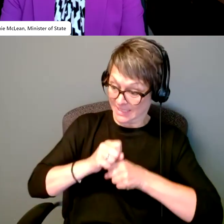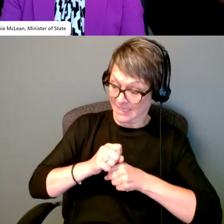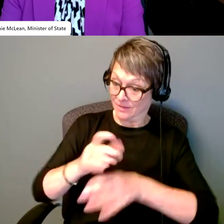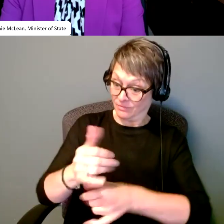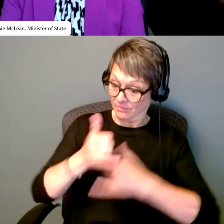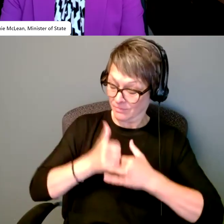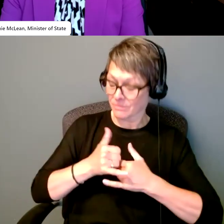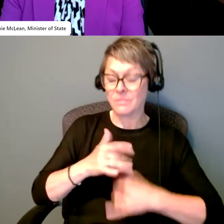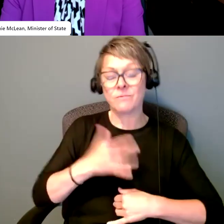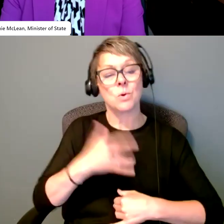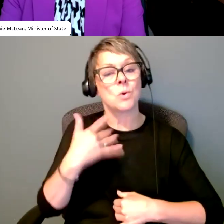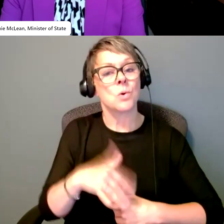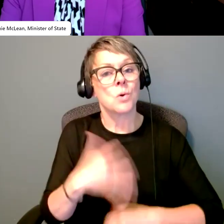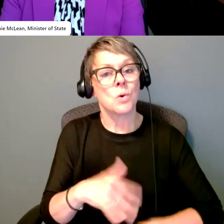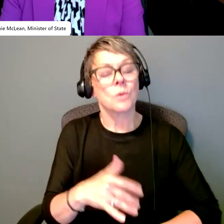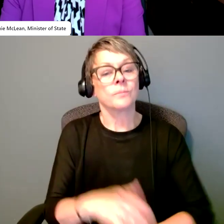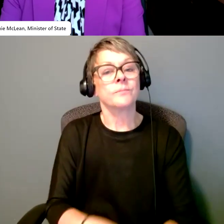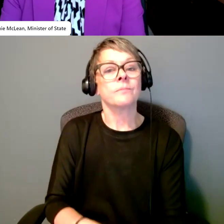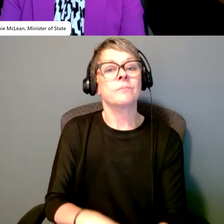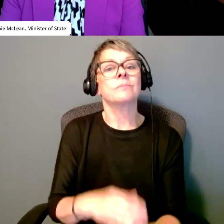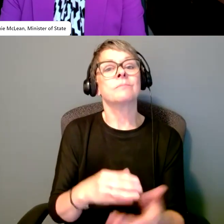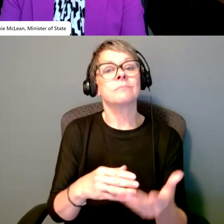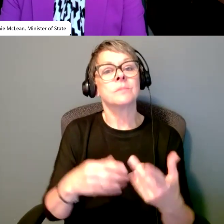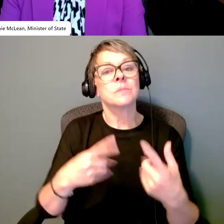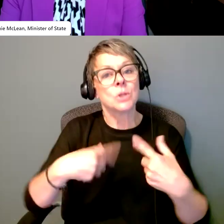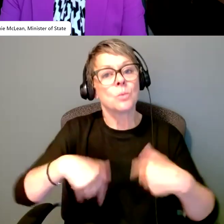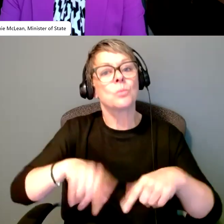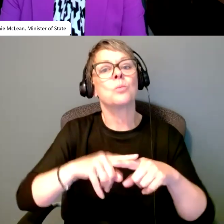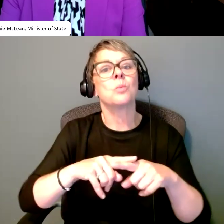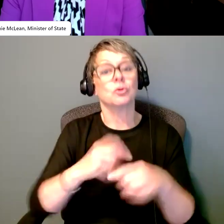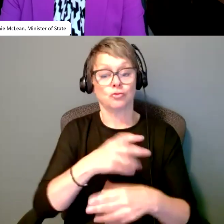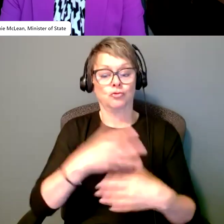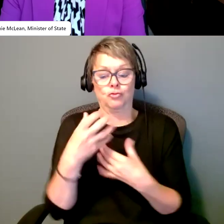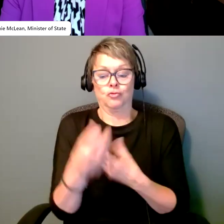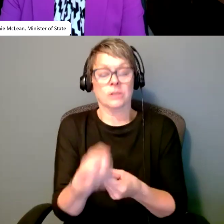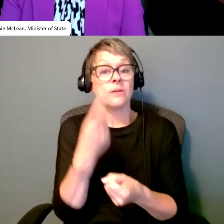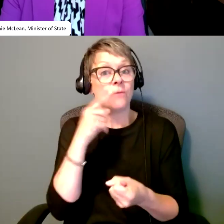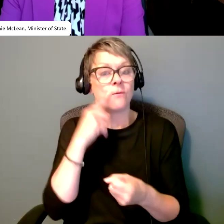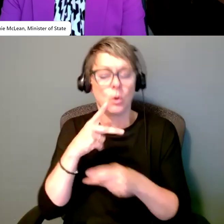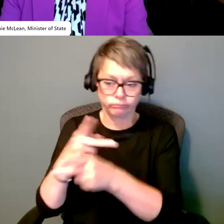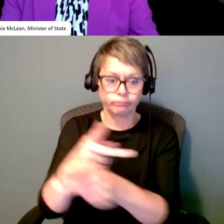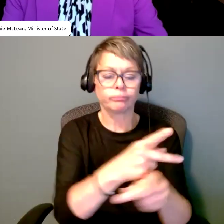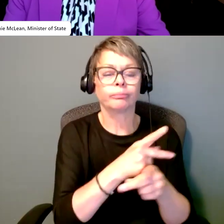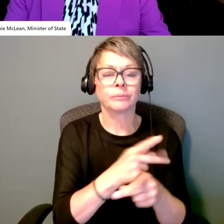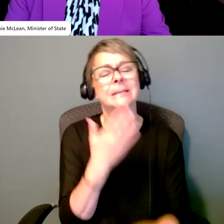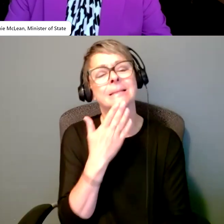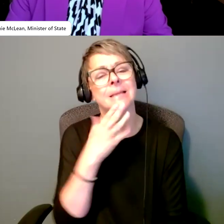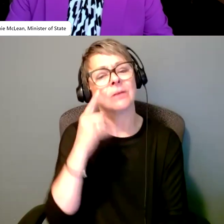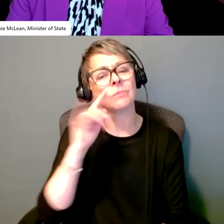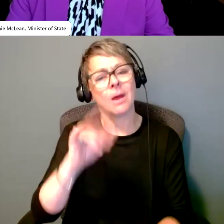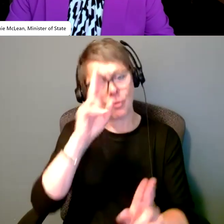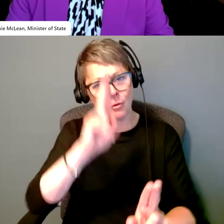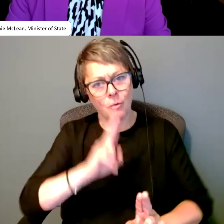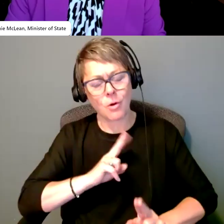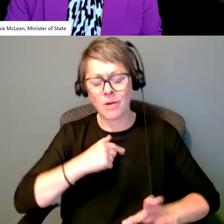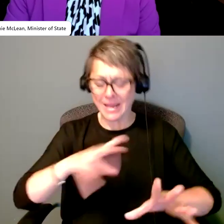us recommit ourselves to those entrusted to our collective care. Thank you all for this tremendous honor. I accept